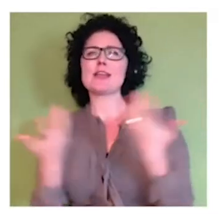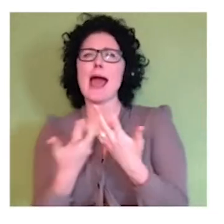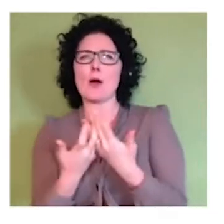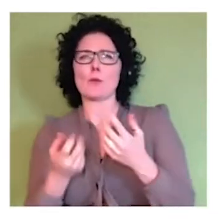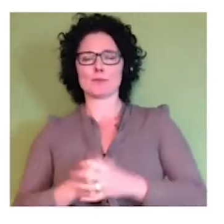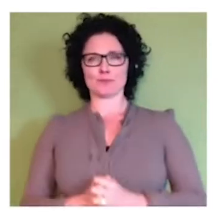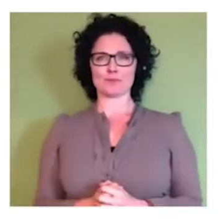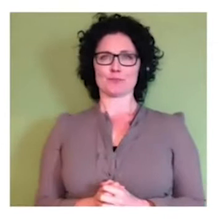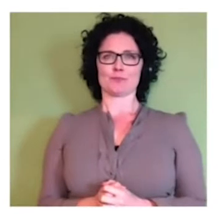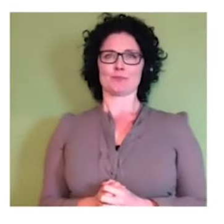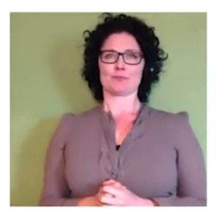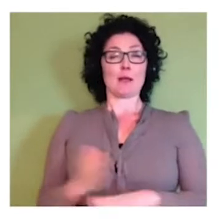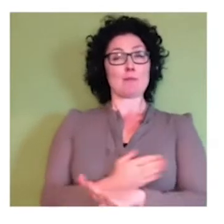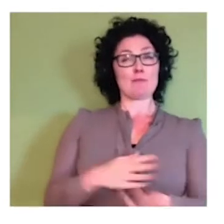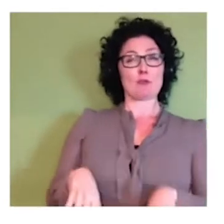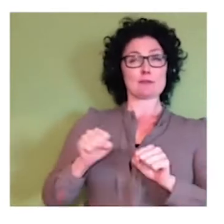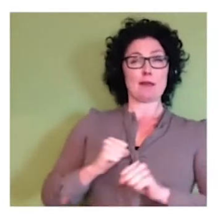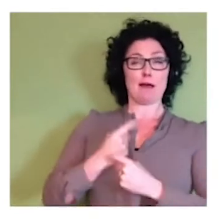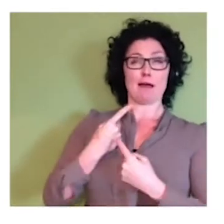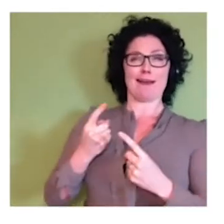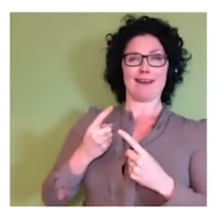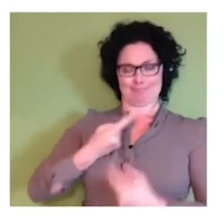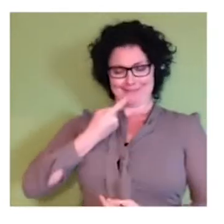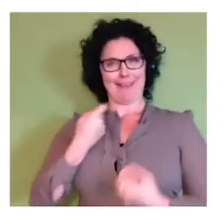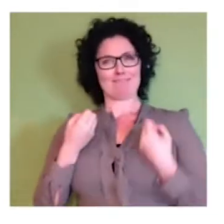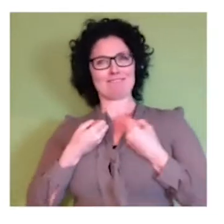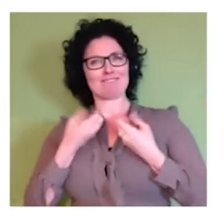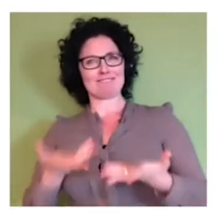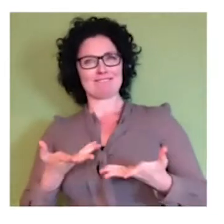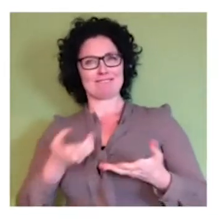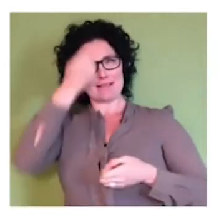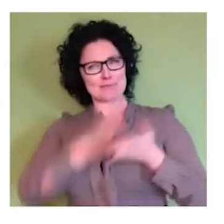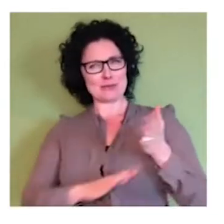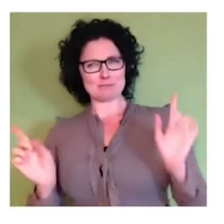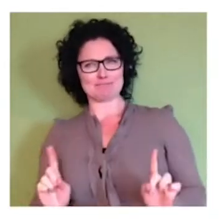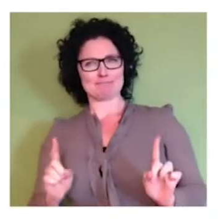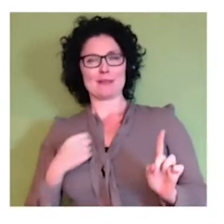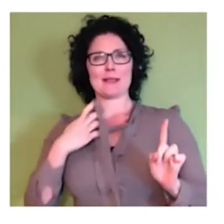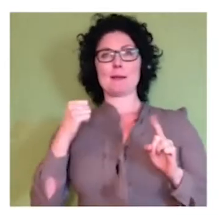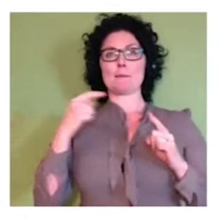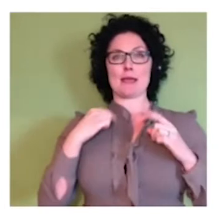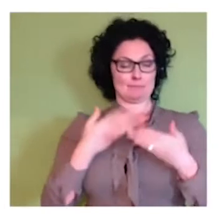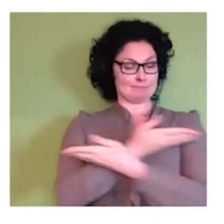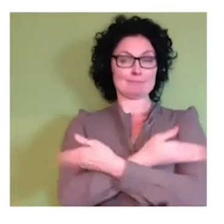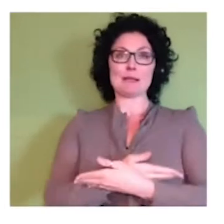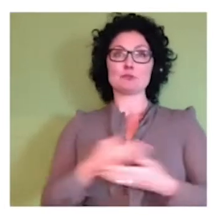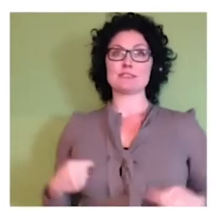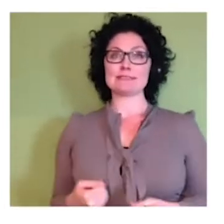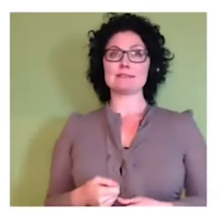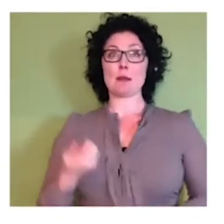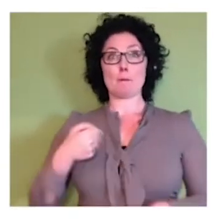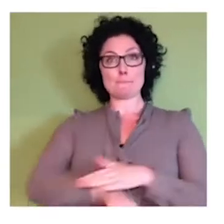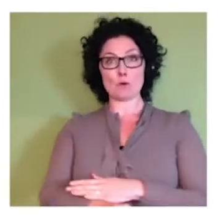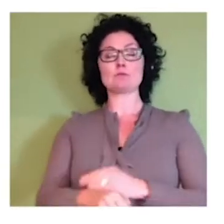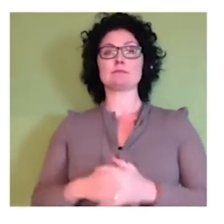Before we get started, I'm going to share a little bit about myself, my experience. I'm an upper body amputee from birth and a chronic migraine